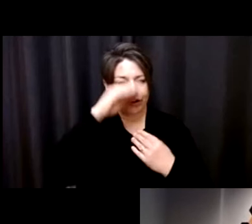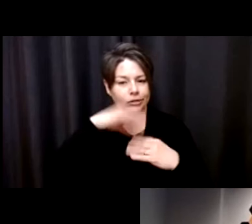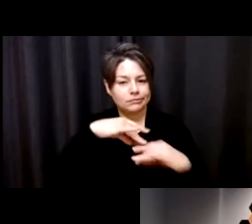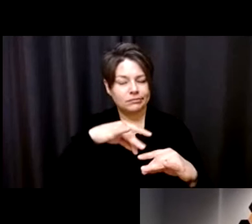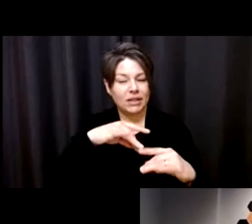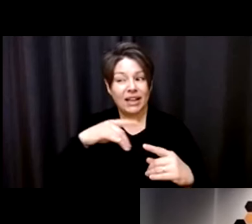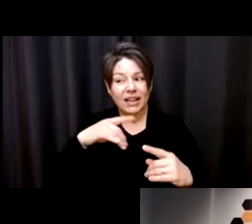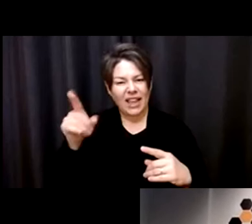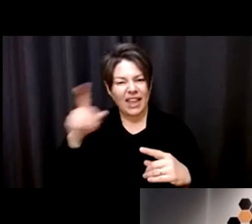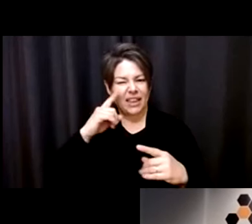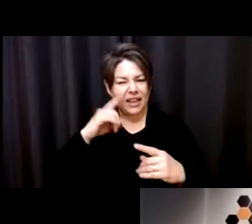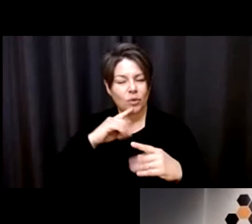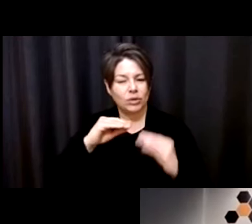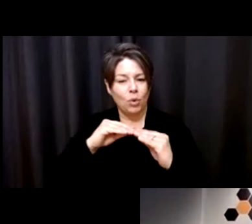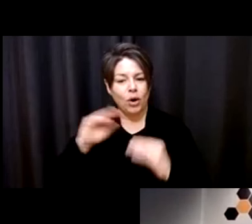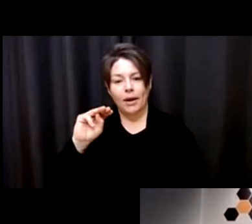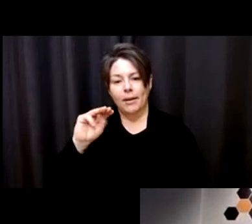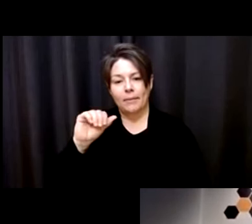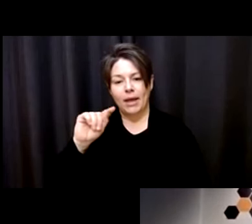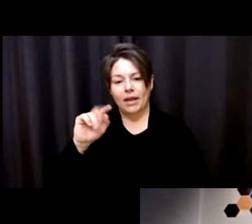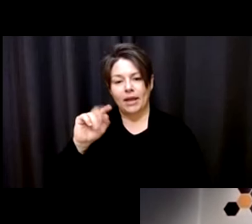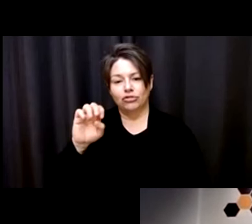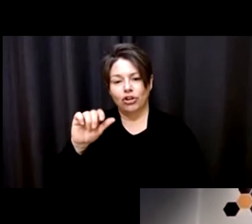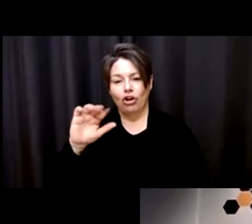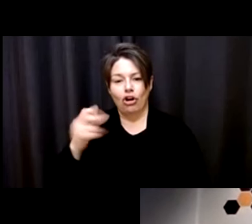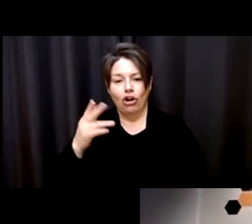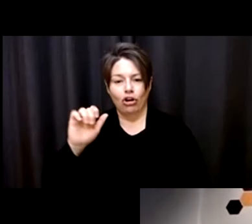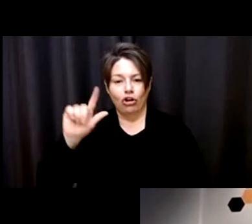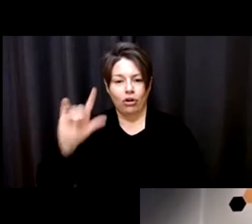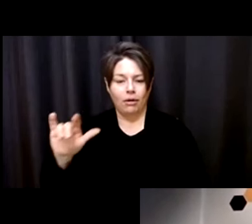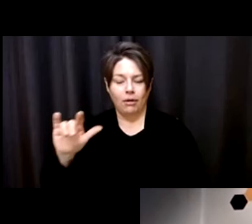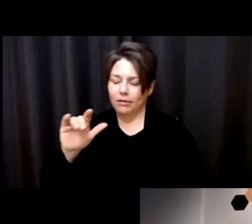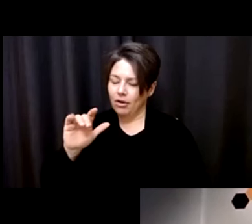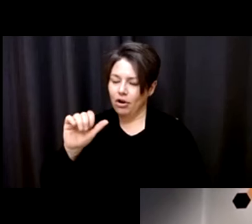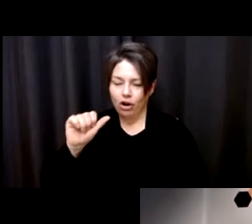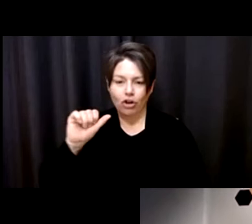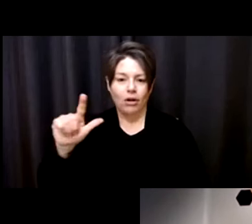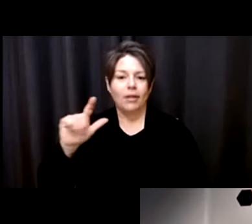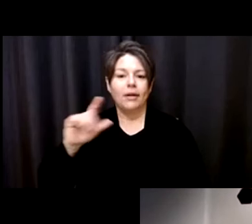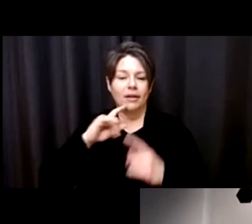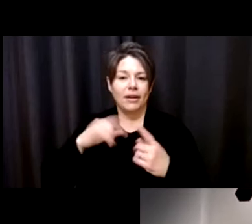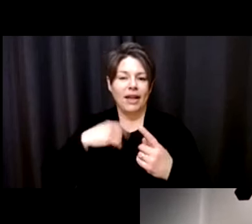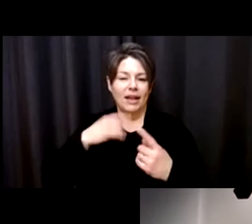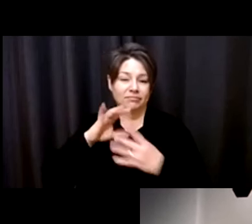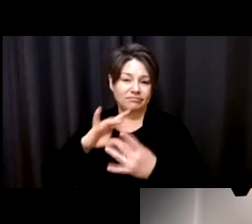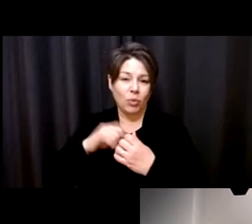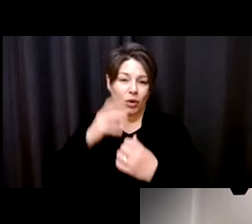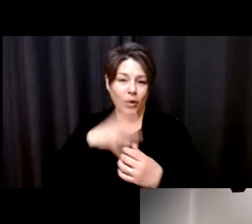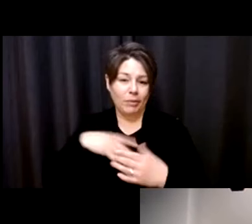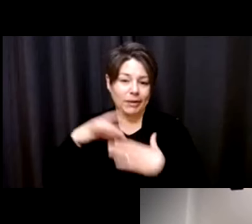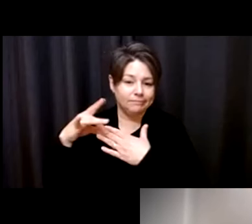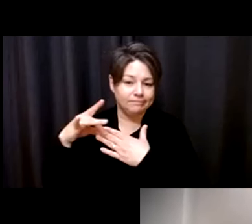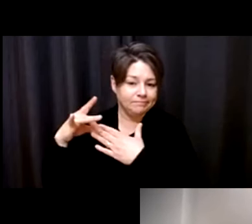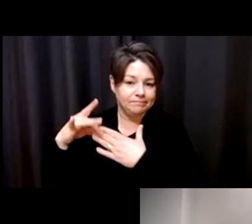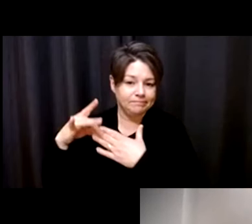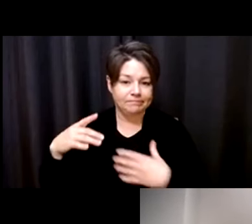was matriarchal. And I think, you know, the one we know the most about were the Minoans. Right. And